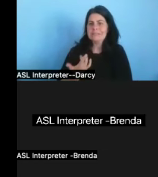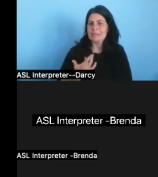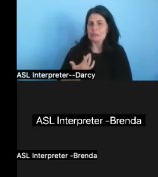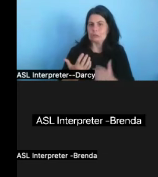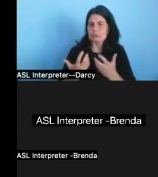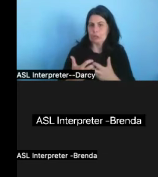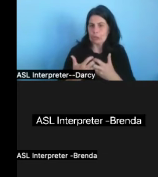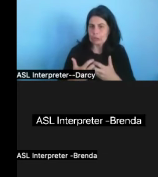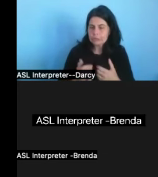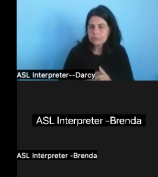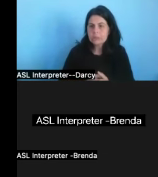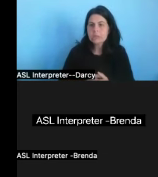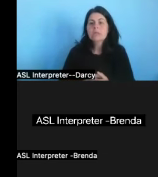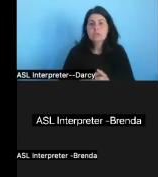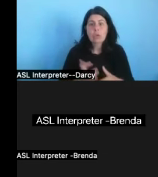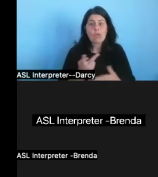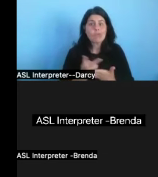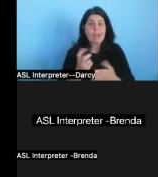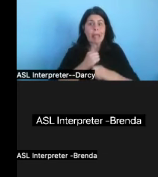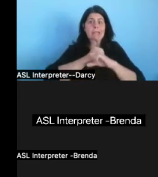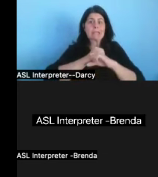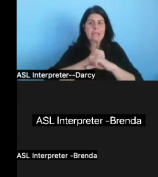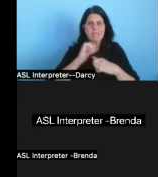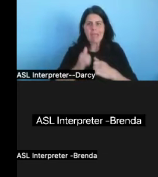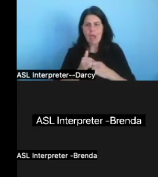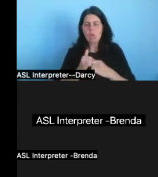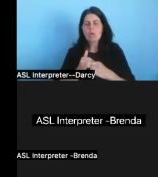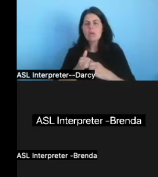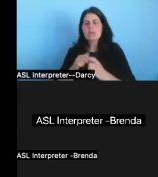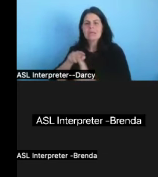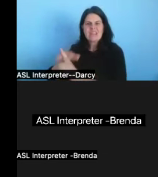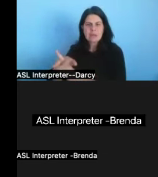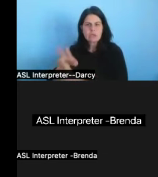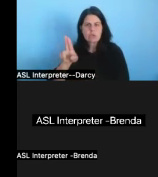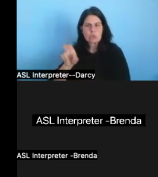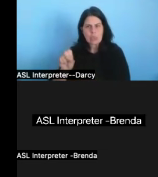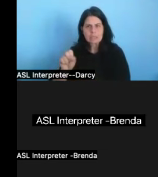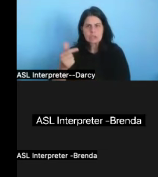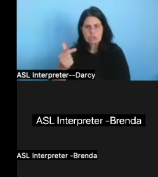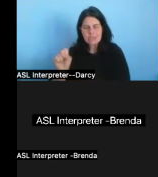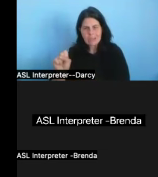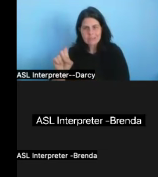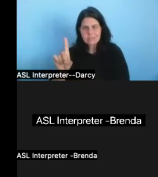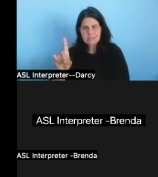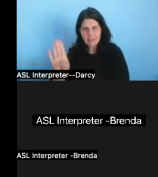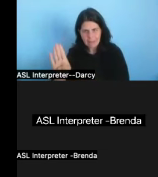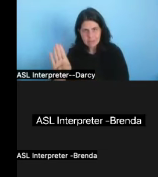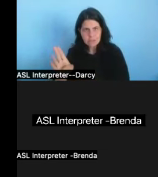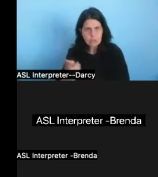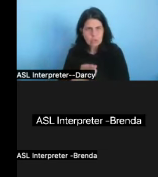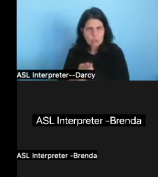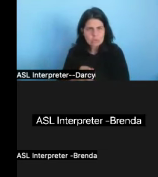the system by tapping into the USGS databases using the APIs,